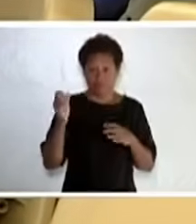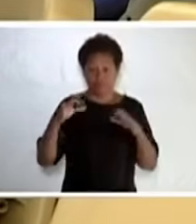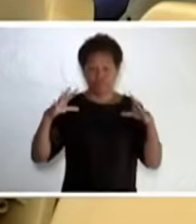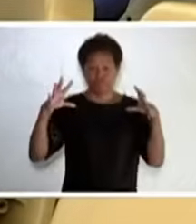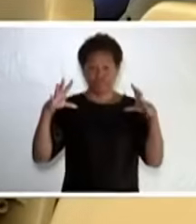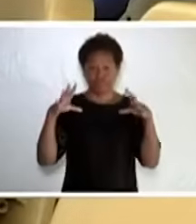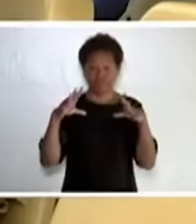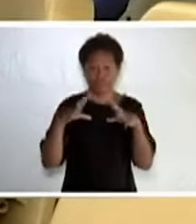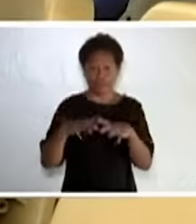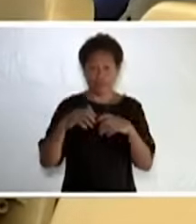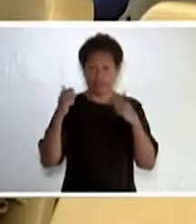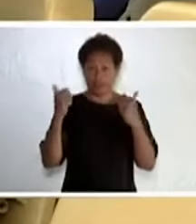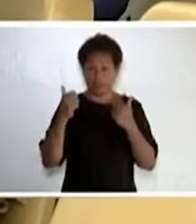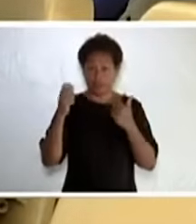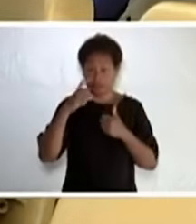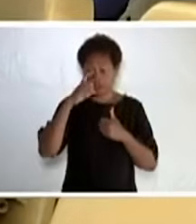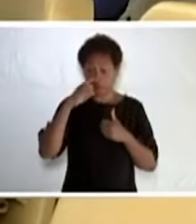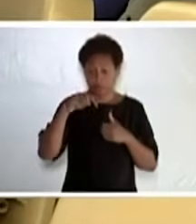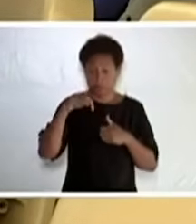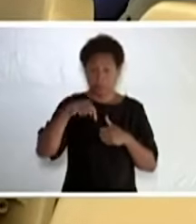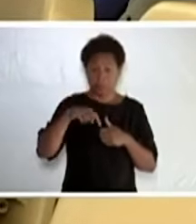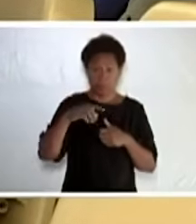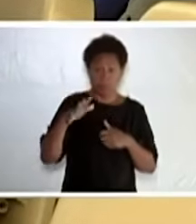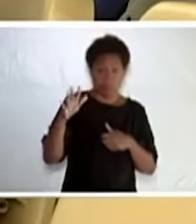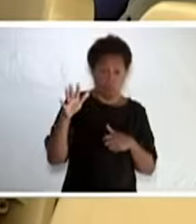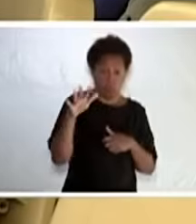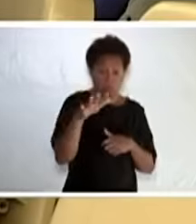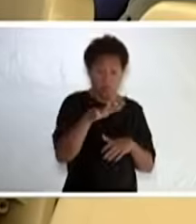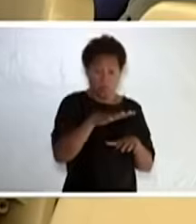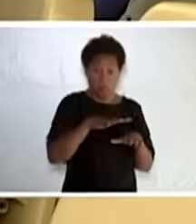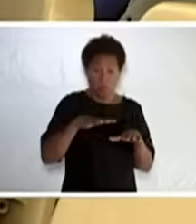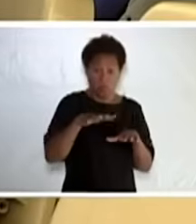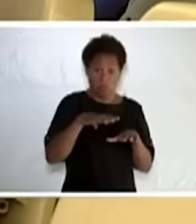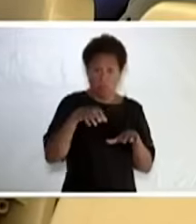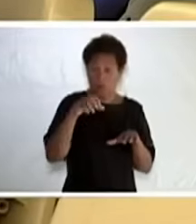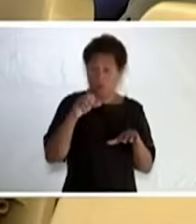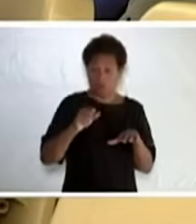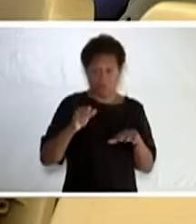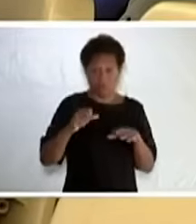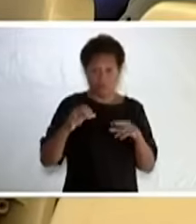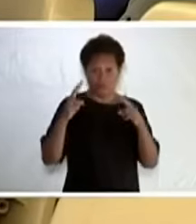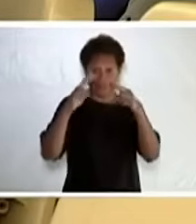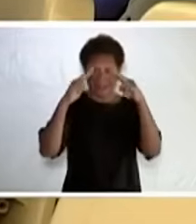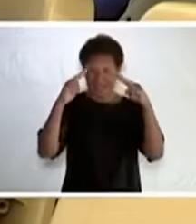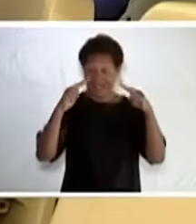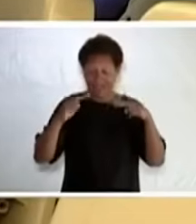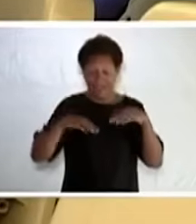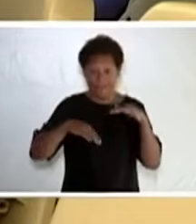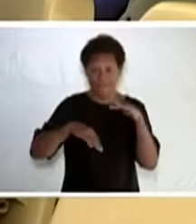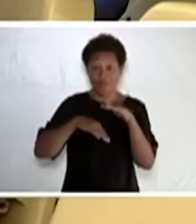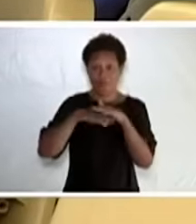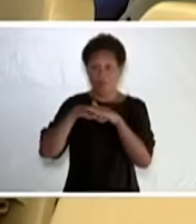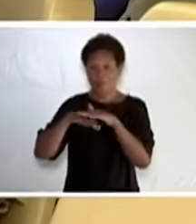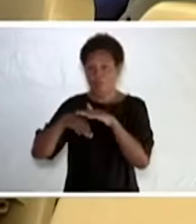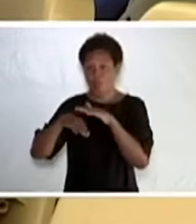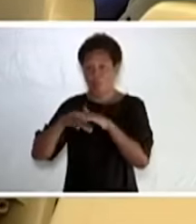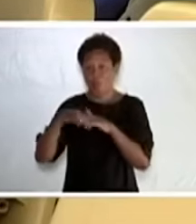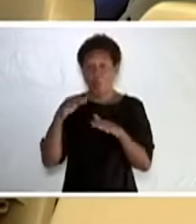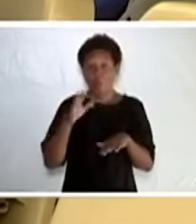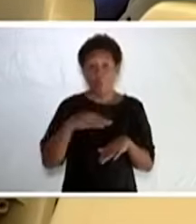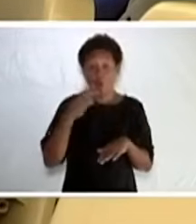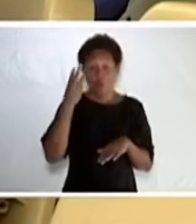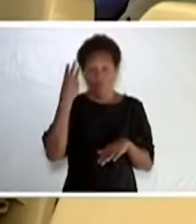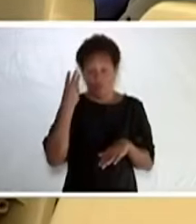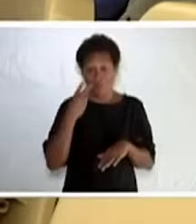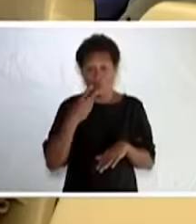Sarasara, e tawa na mbati ni Rara, na vivale lave e vagarotaki, e ratawa na mai na turanga na marama, na dhorvo na ngone